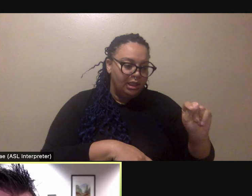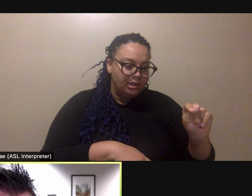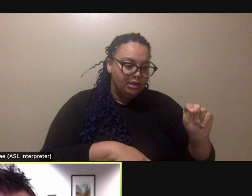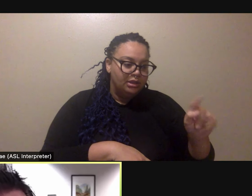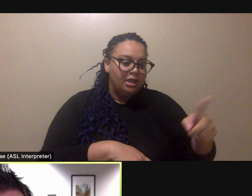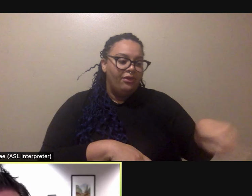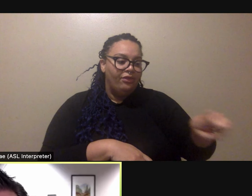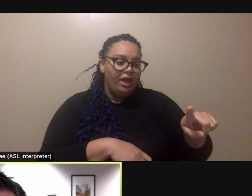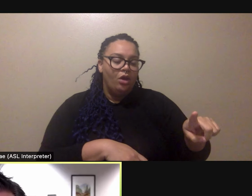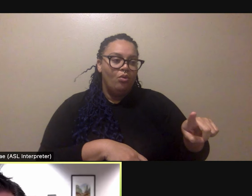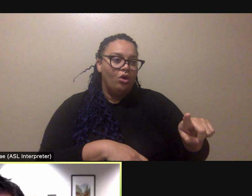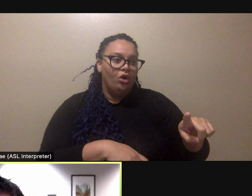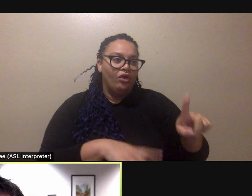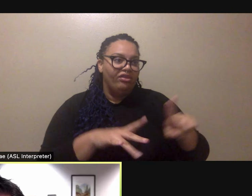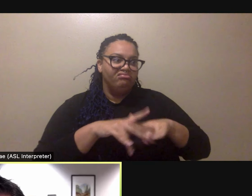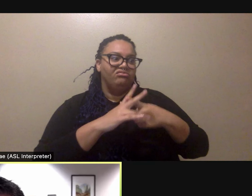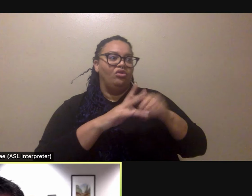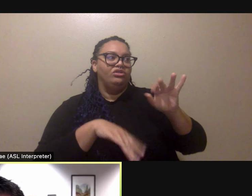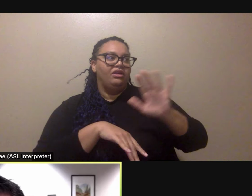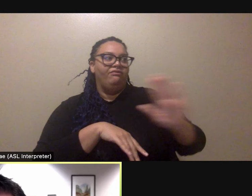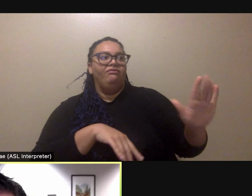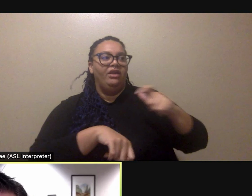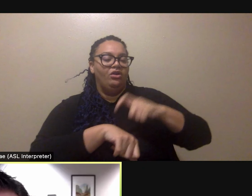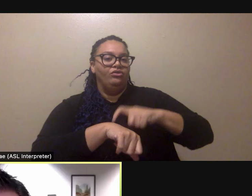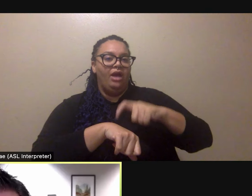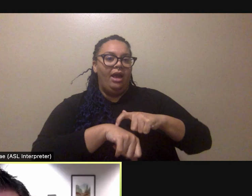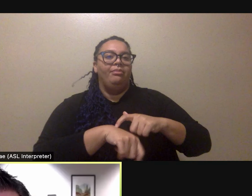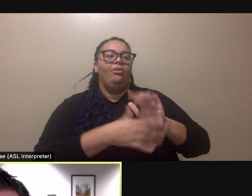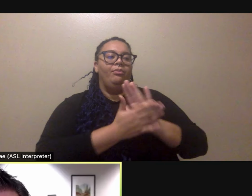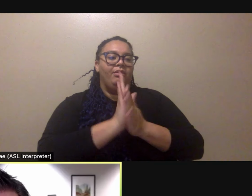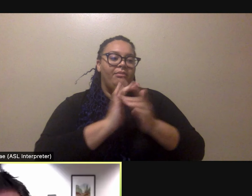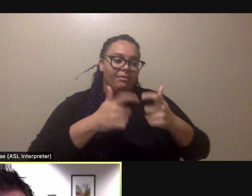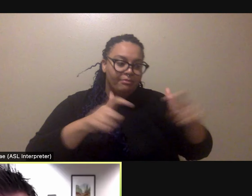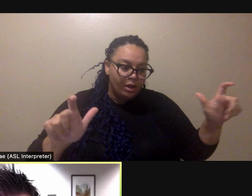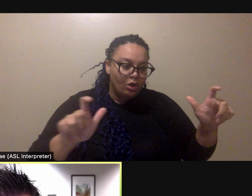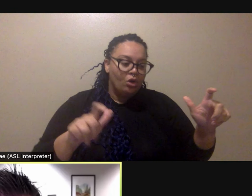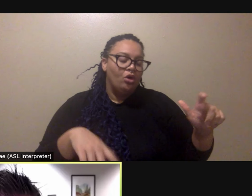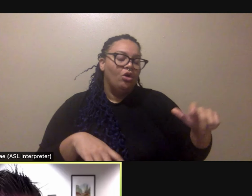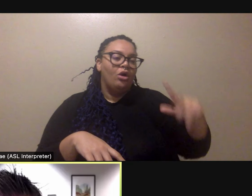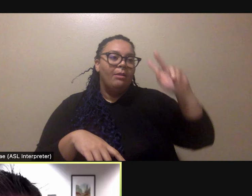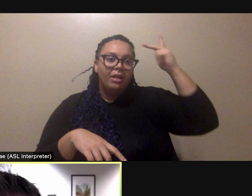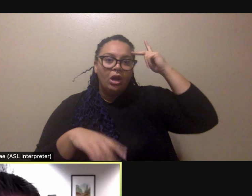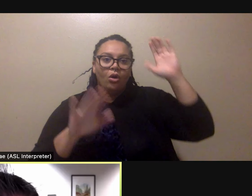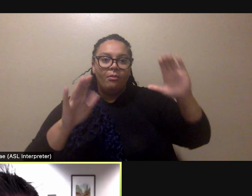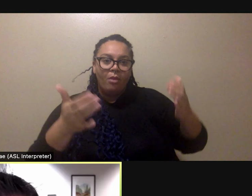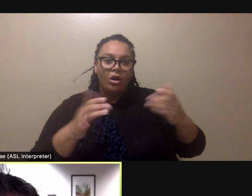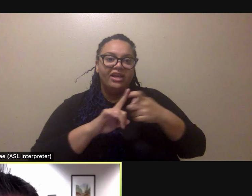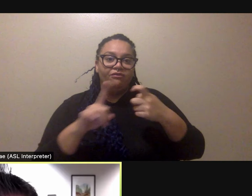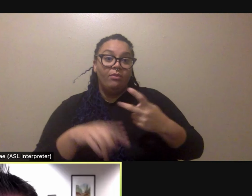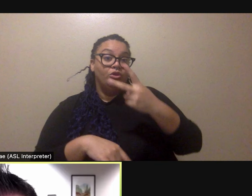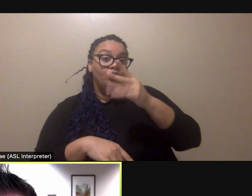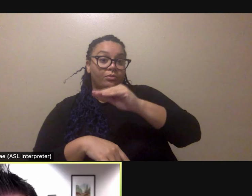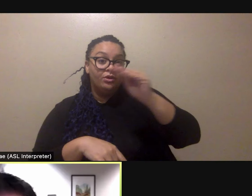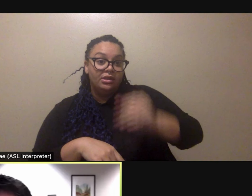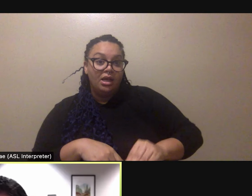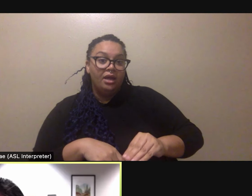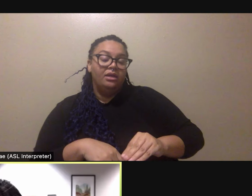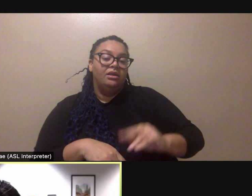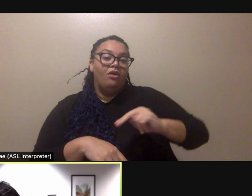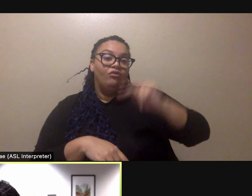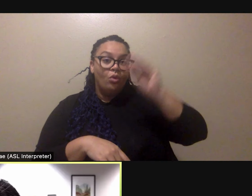they were the flamethrowers of their time, and they were growing political movement. They went from like 2% of